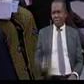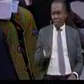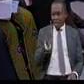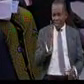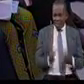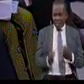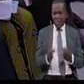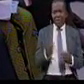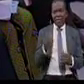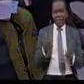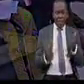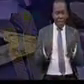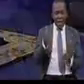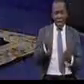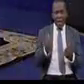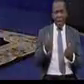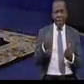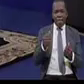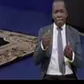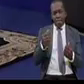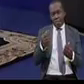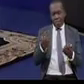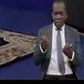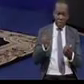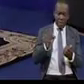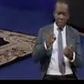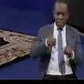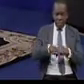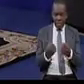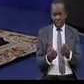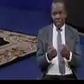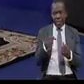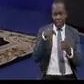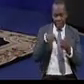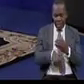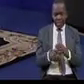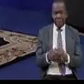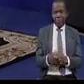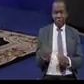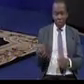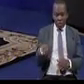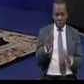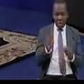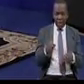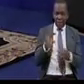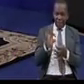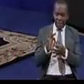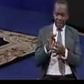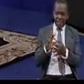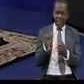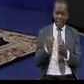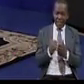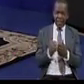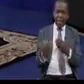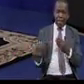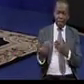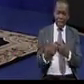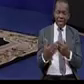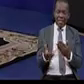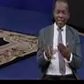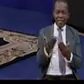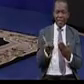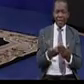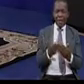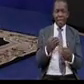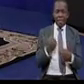you bring the spare part and you fix it in, make sure it is genuine. But the people